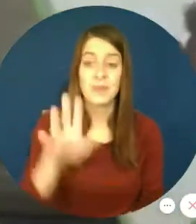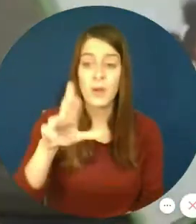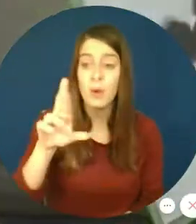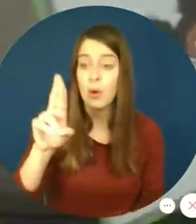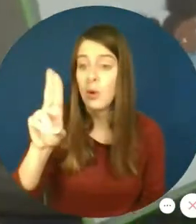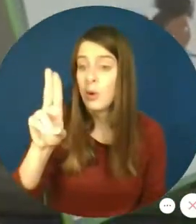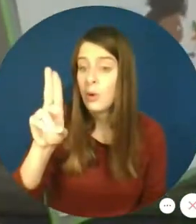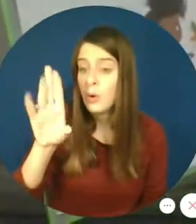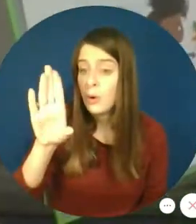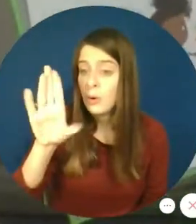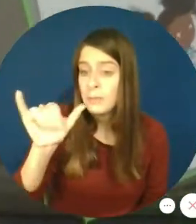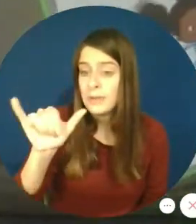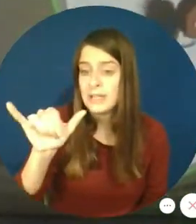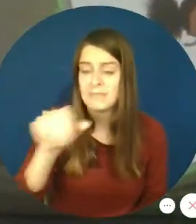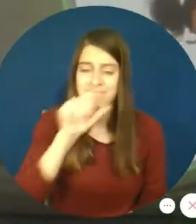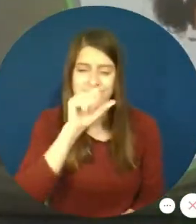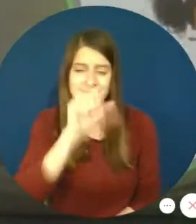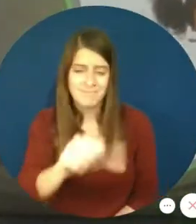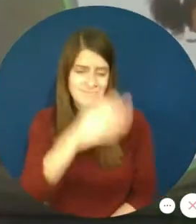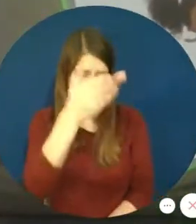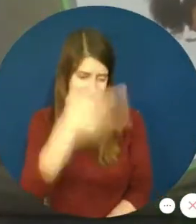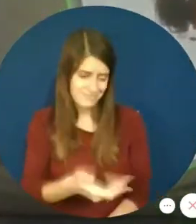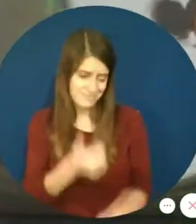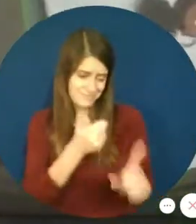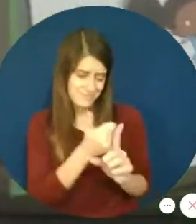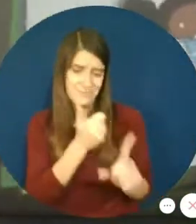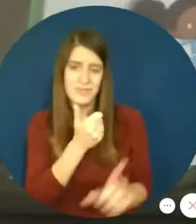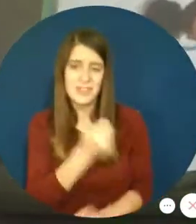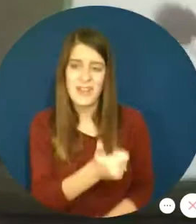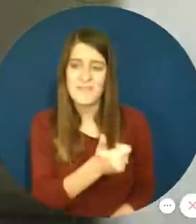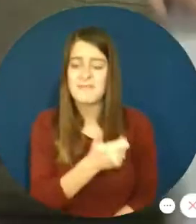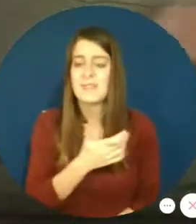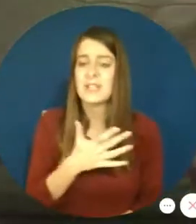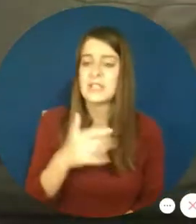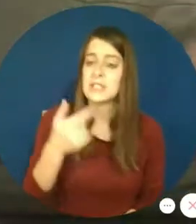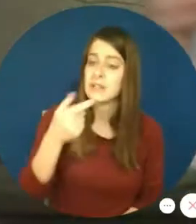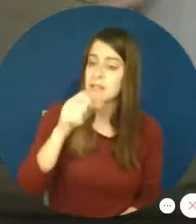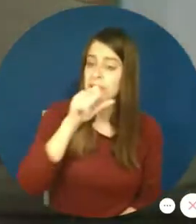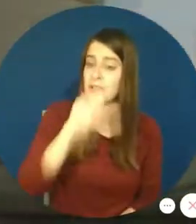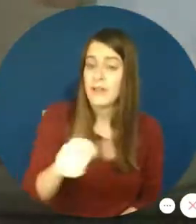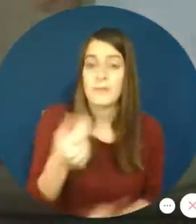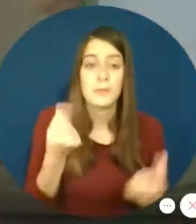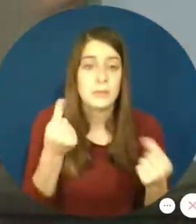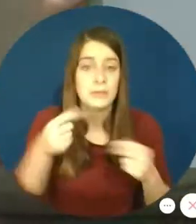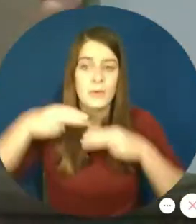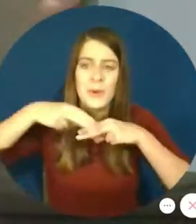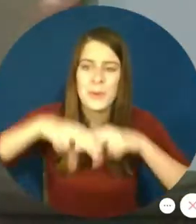Ruby loved being Ruby. She loved to swing up high